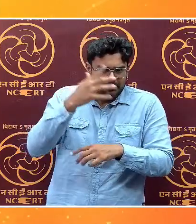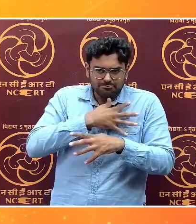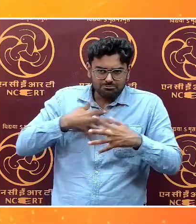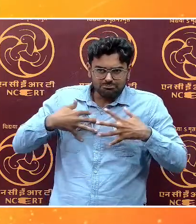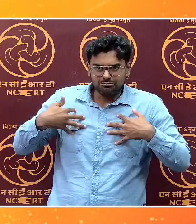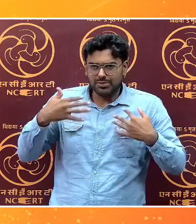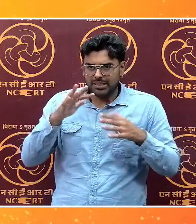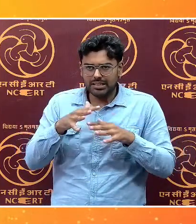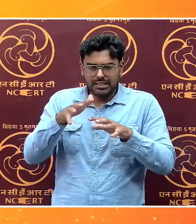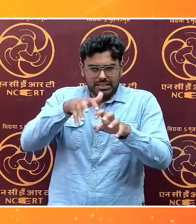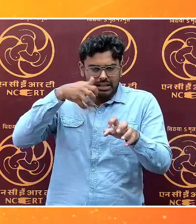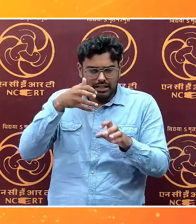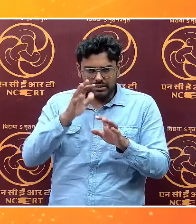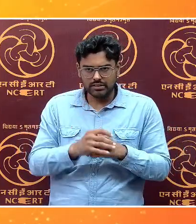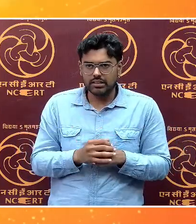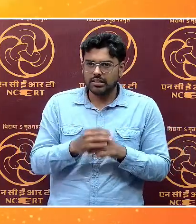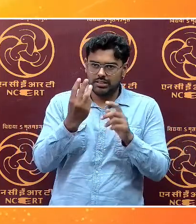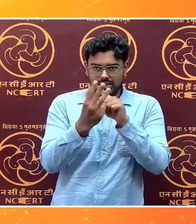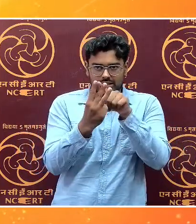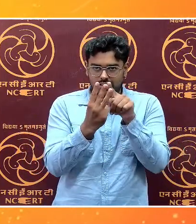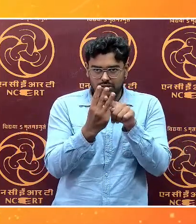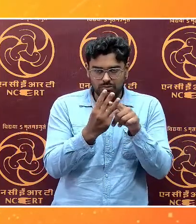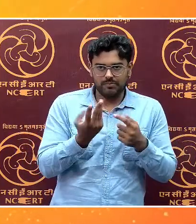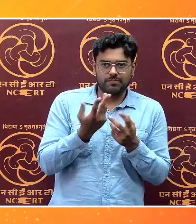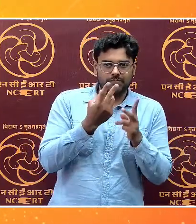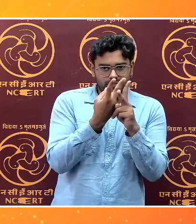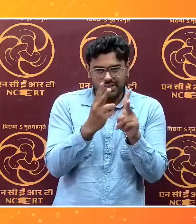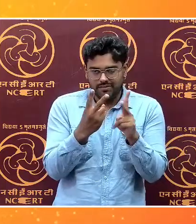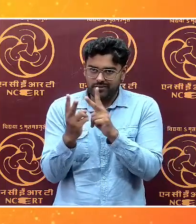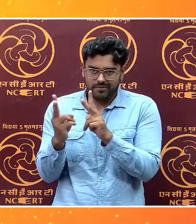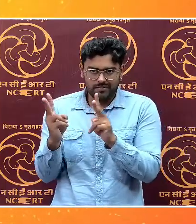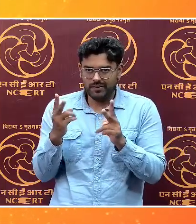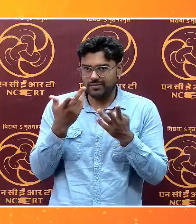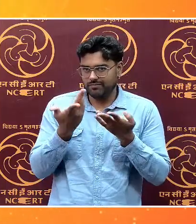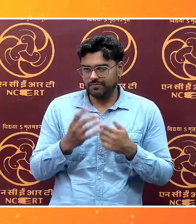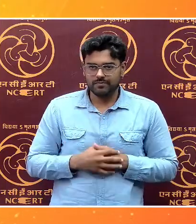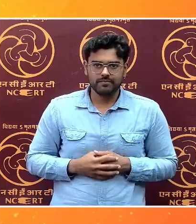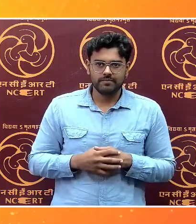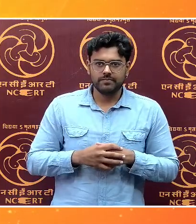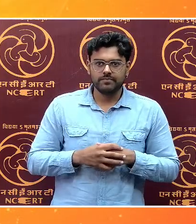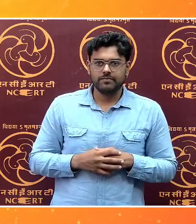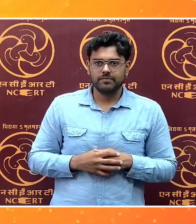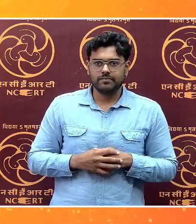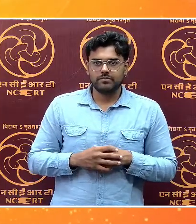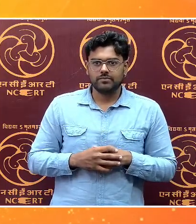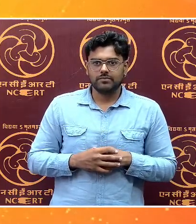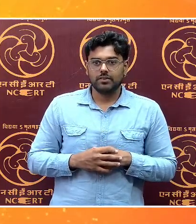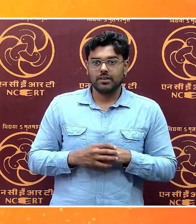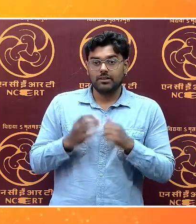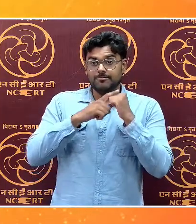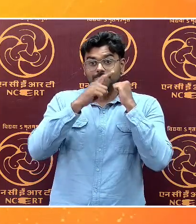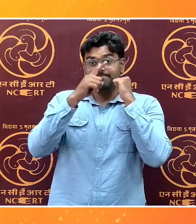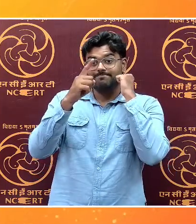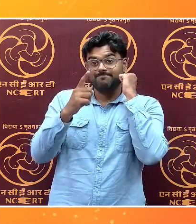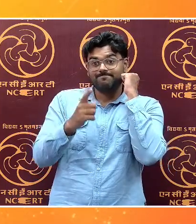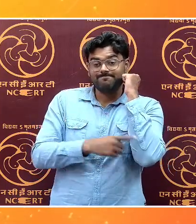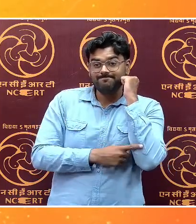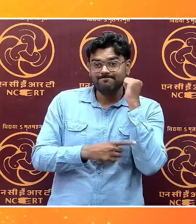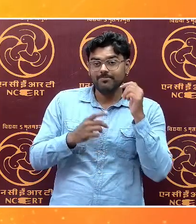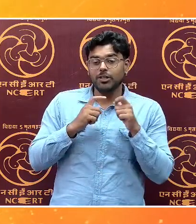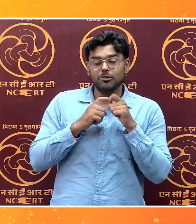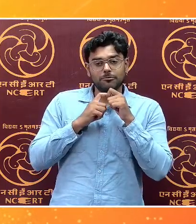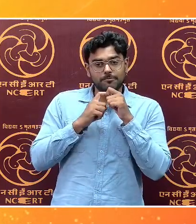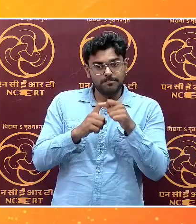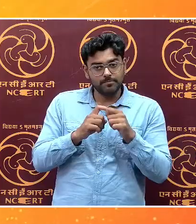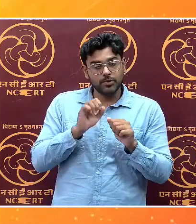differences between wildlife sanctuary, national park, and tiger reserve. So, and last question to assess